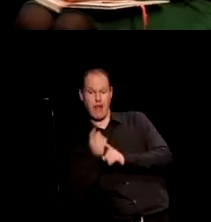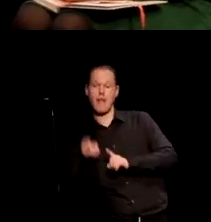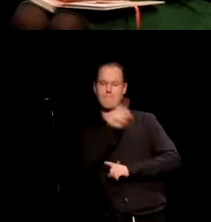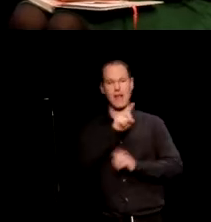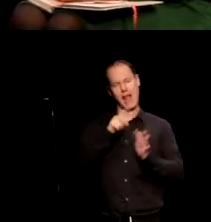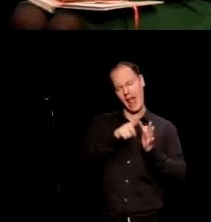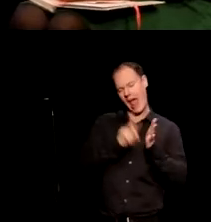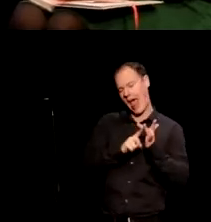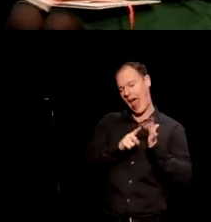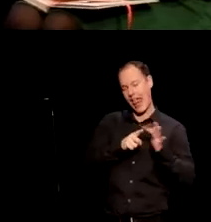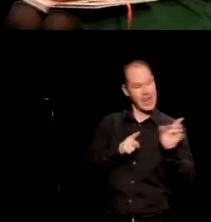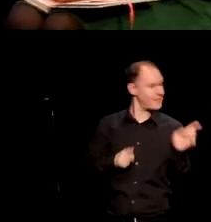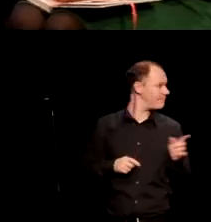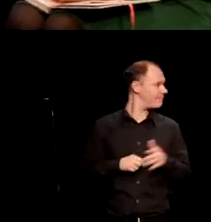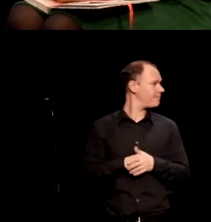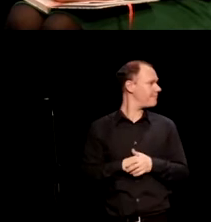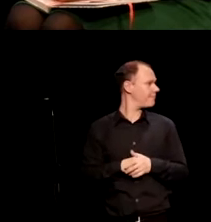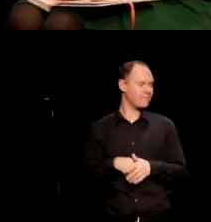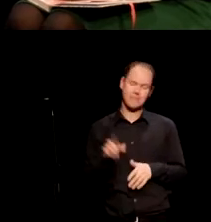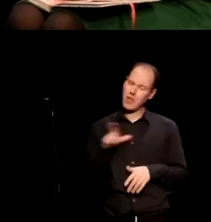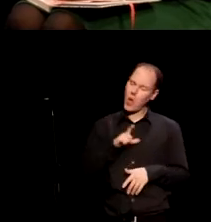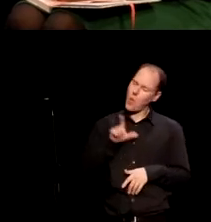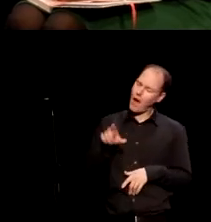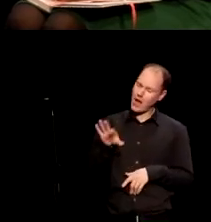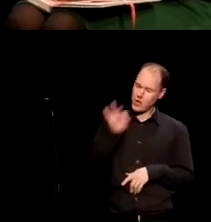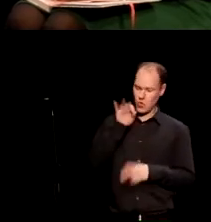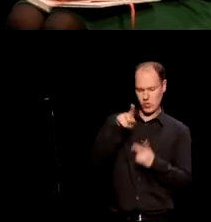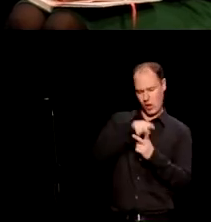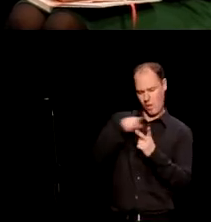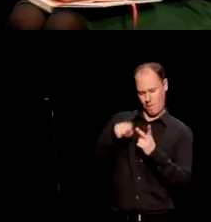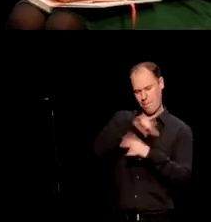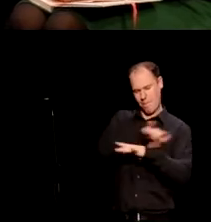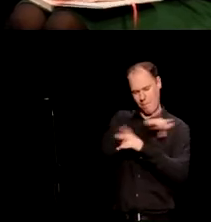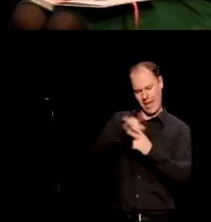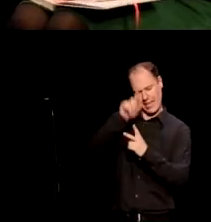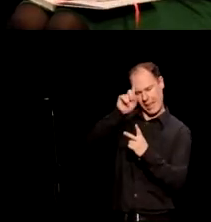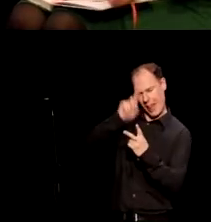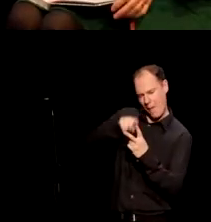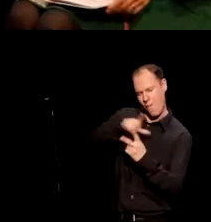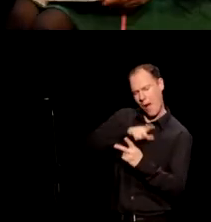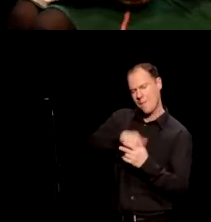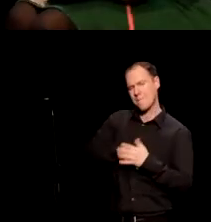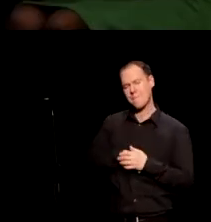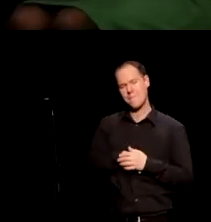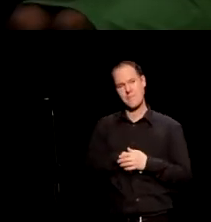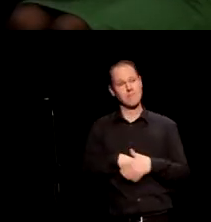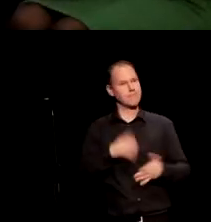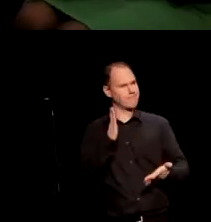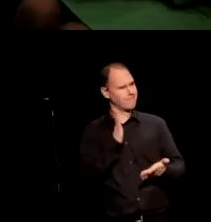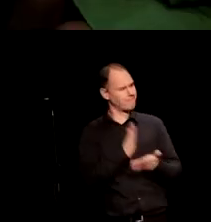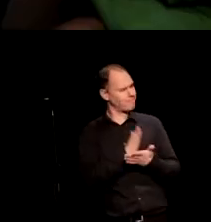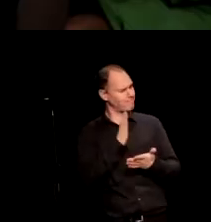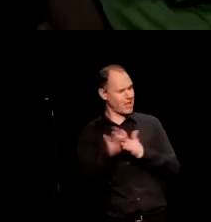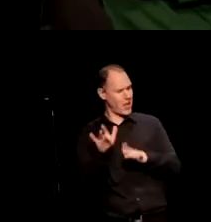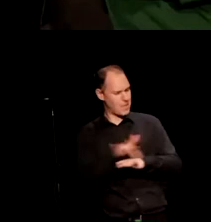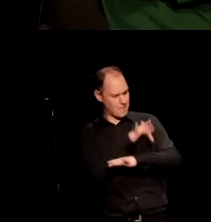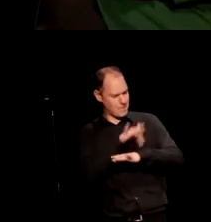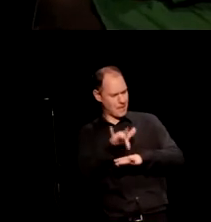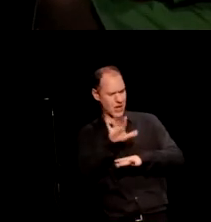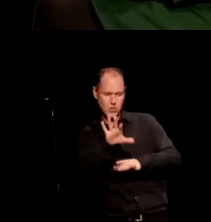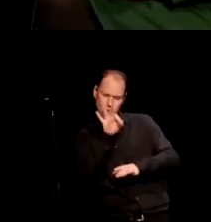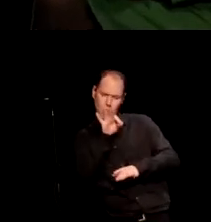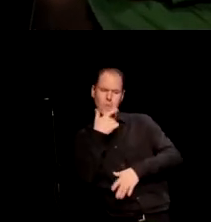to you, what inspired you to choose In Dahomey to stage? I think I was really fascinated by it being